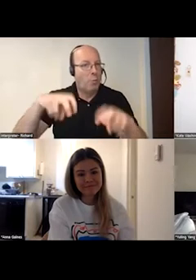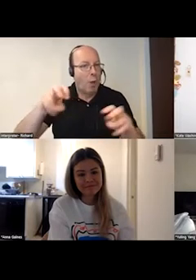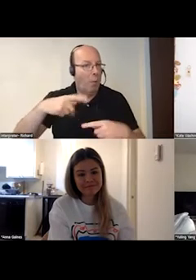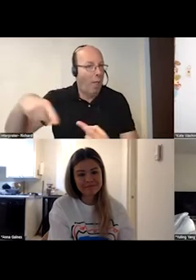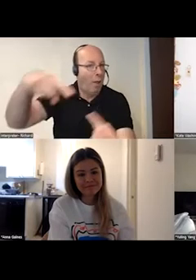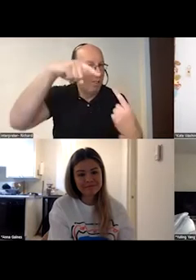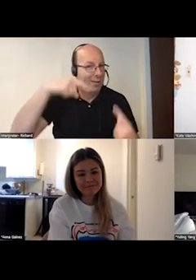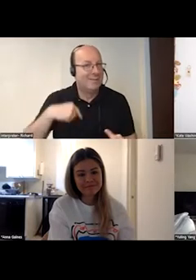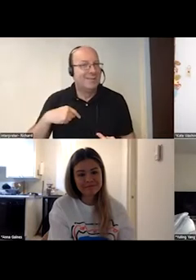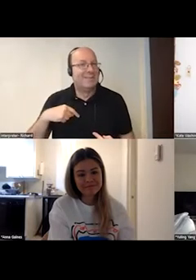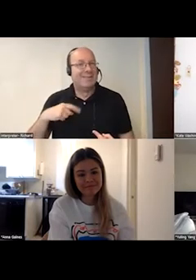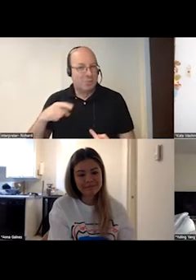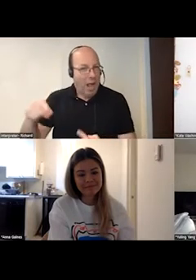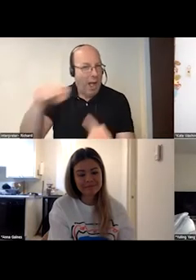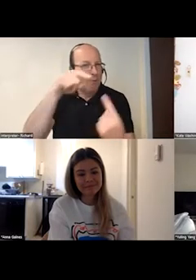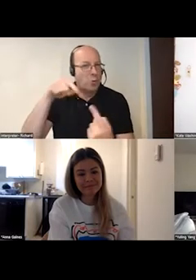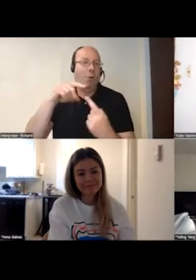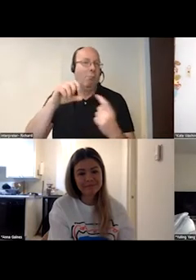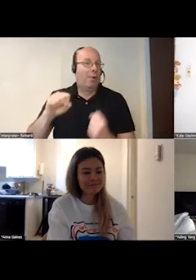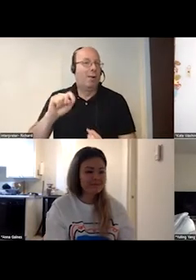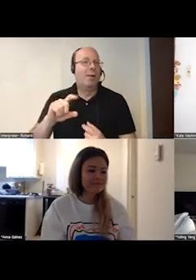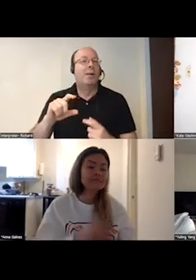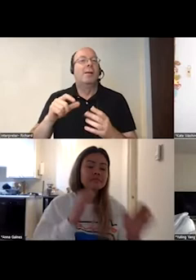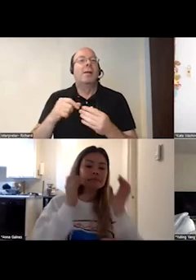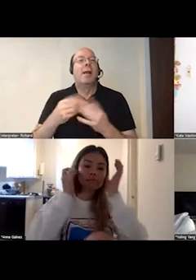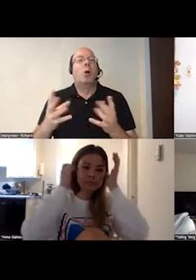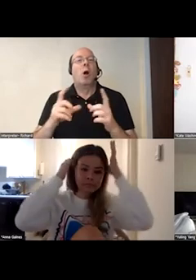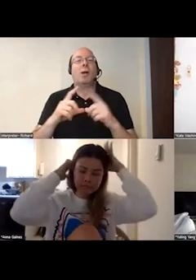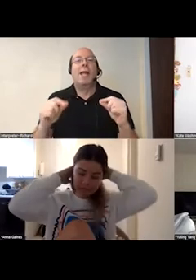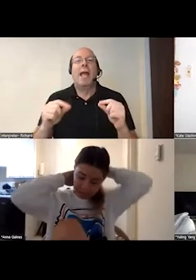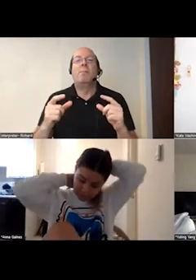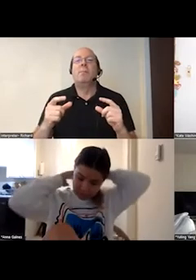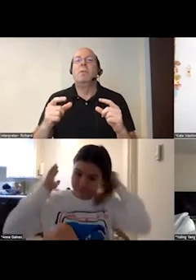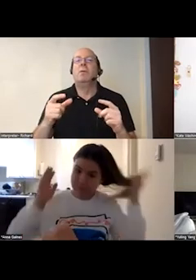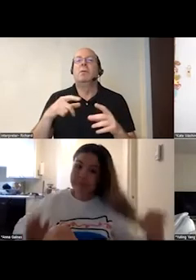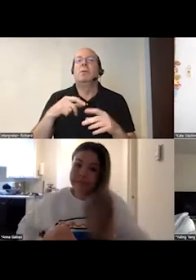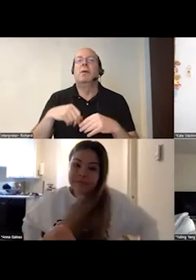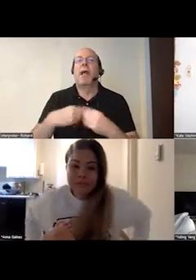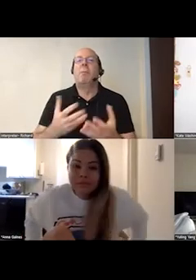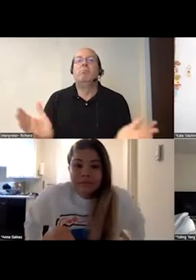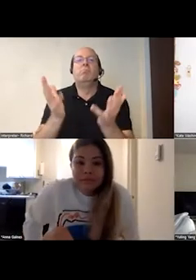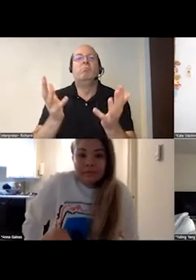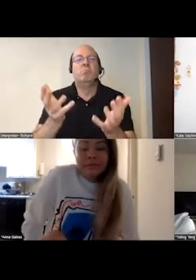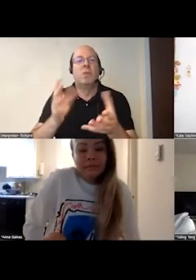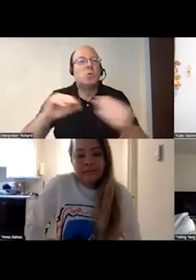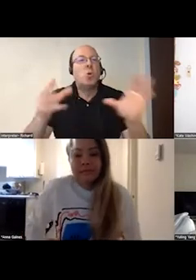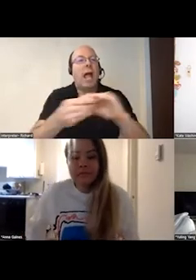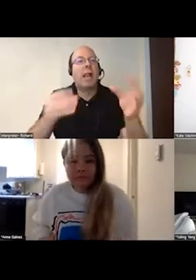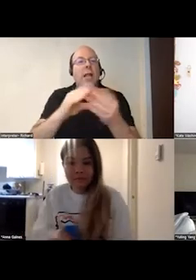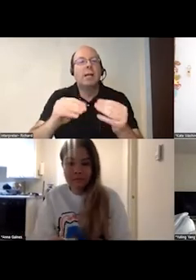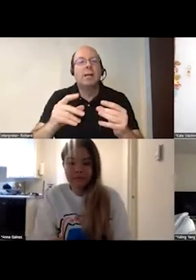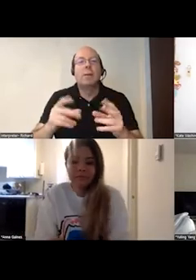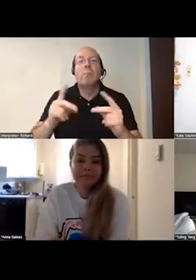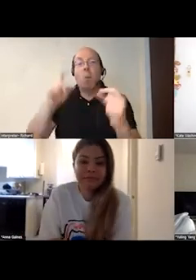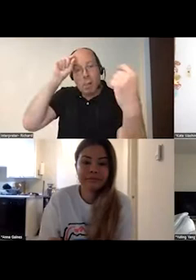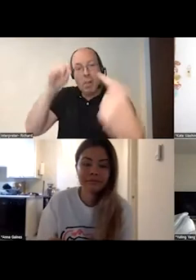but essentially, the card game was about kind of fostering that communication and those storytelling between like-minded